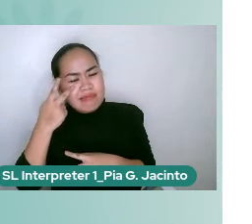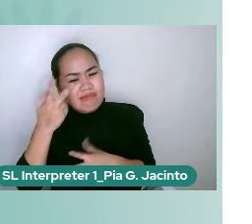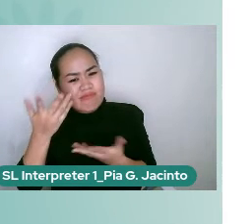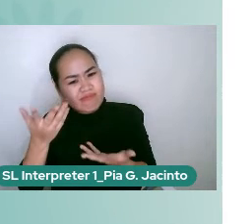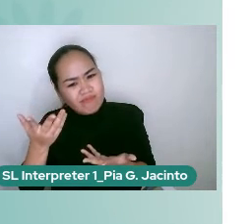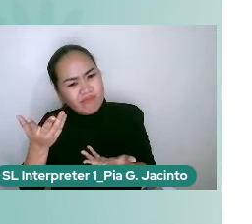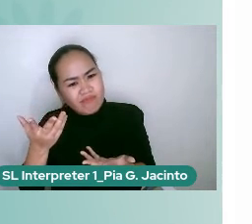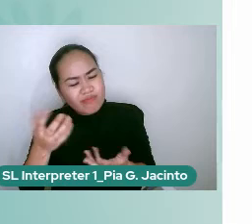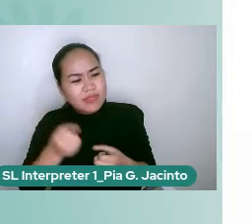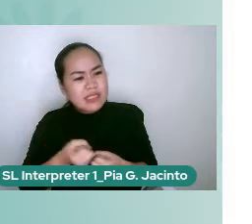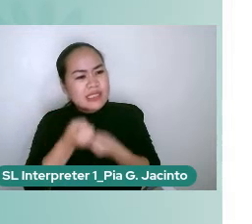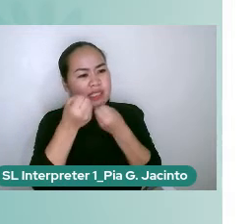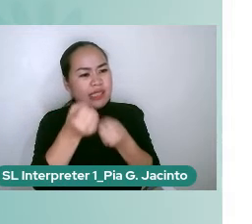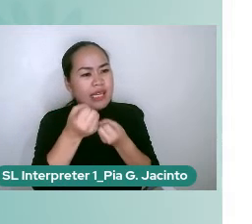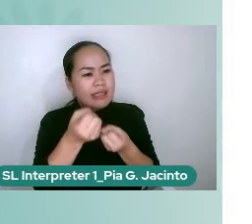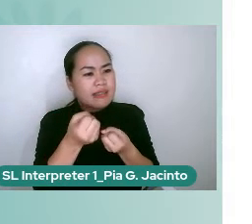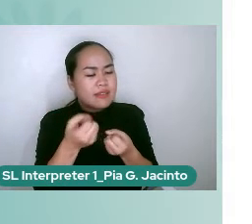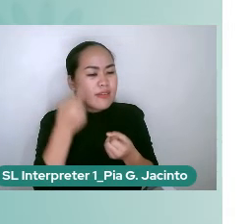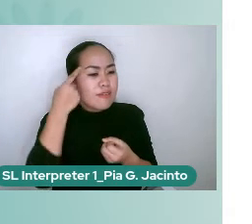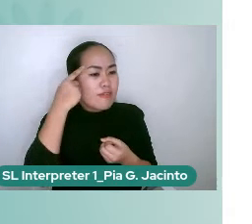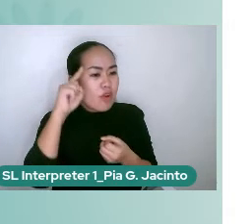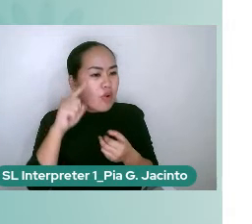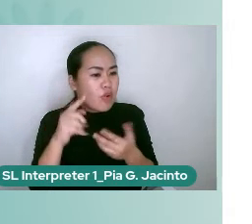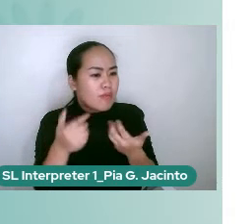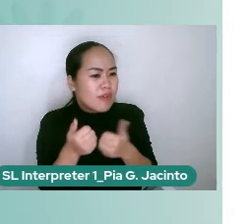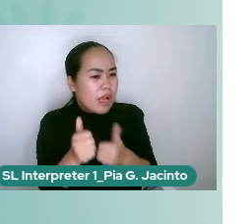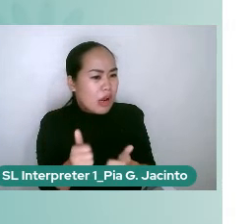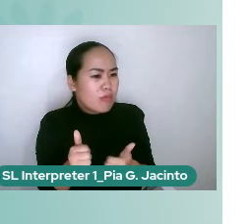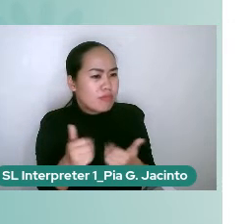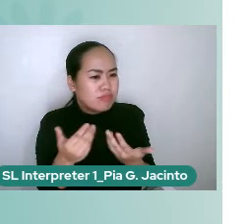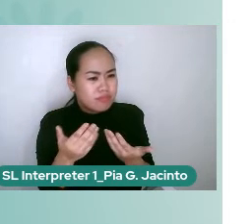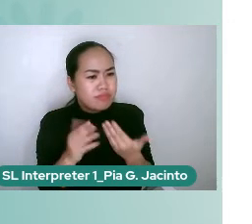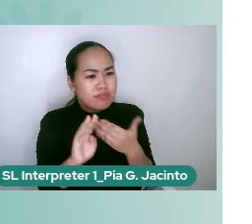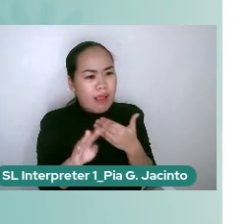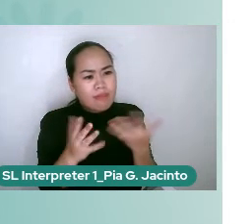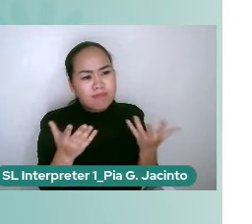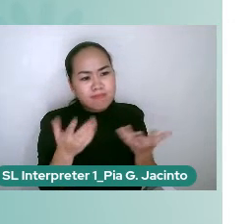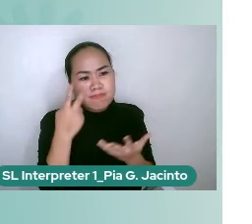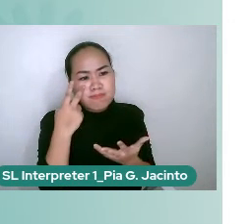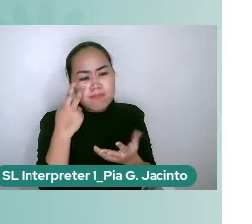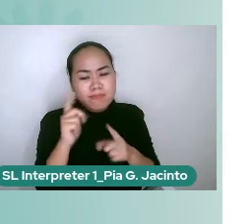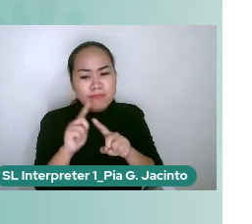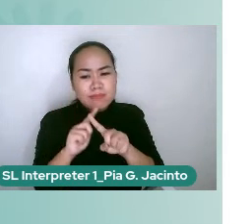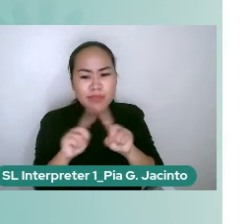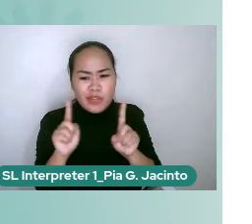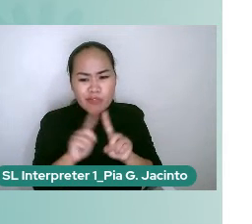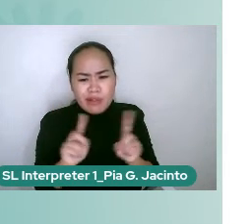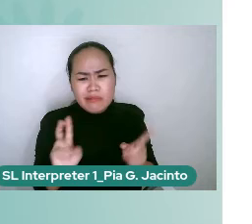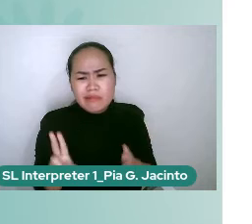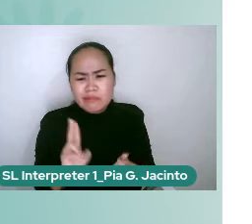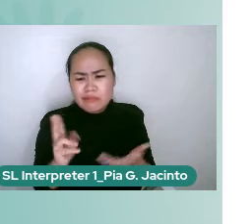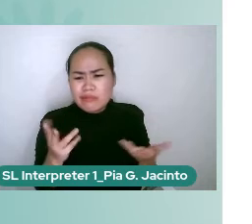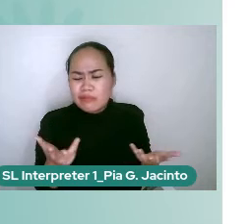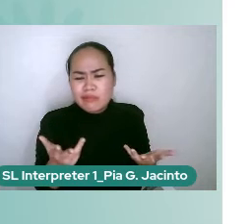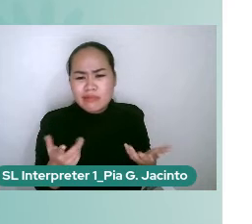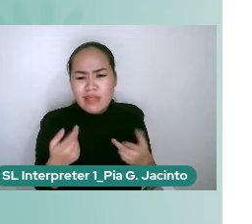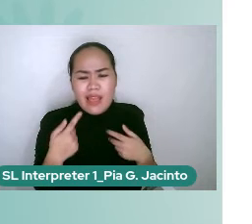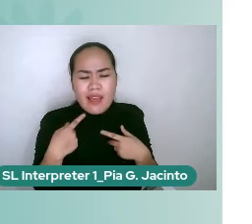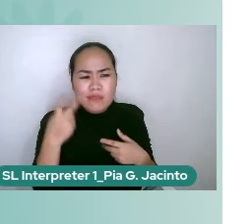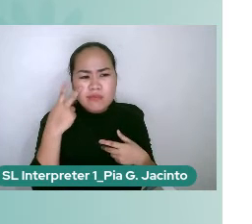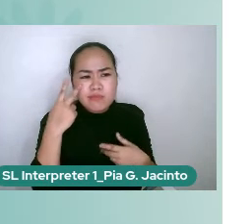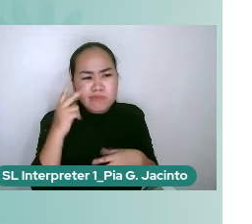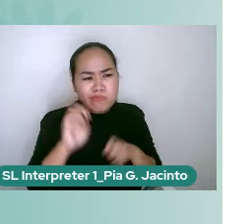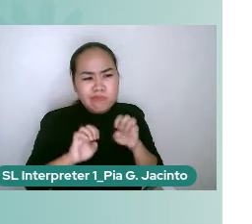recommended follow-up. And what we heard from the clinicians was it's a very different thing to persuade a woman to have a pelvic exam in the context